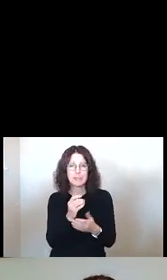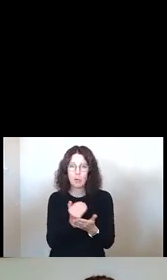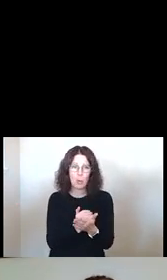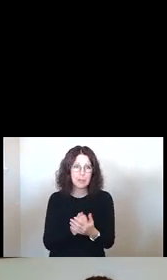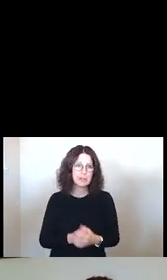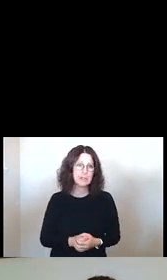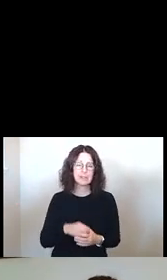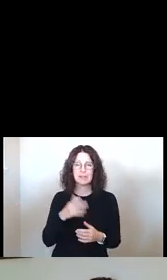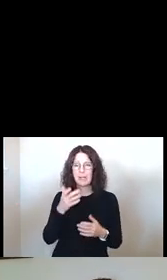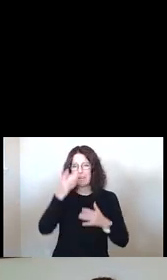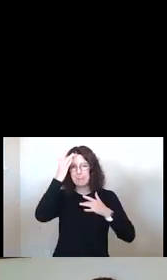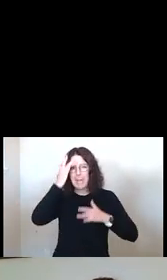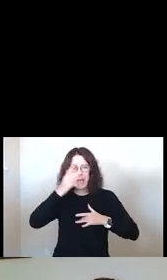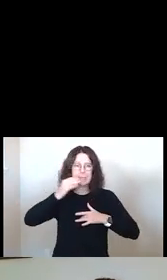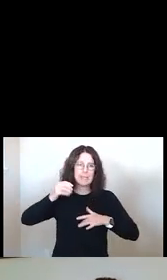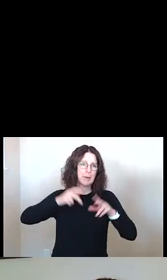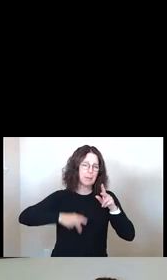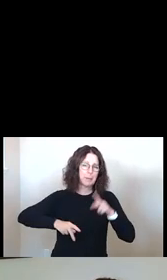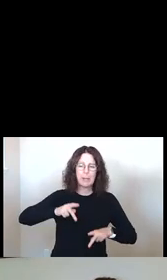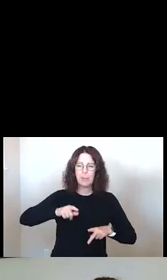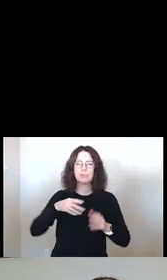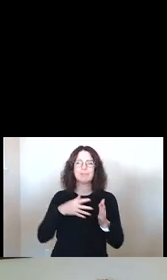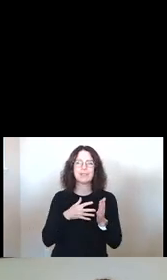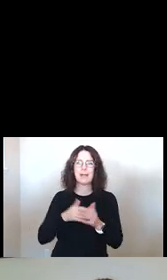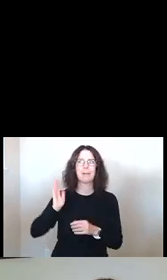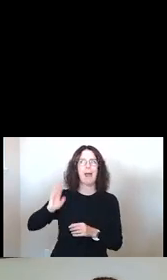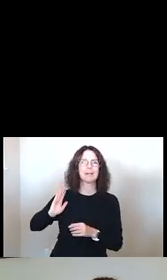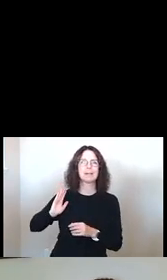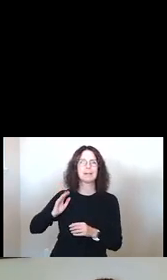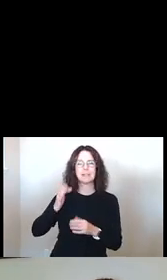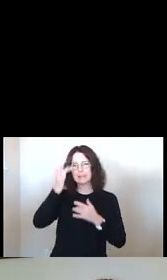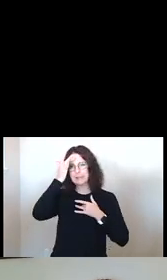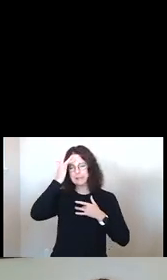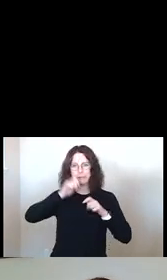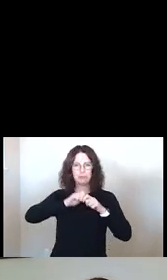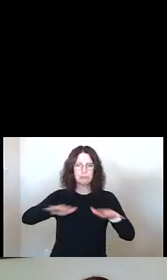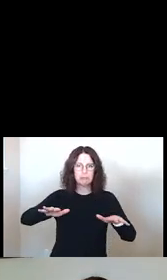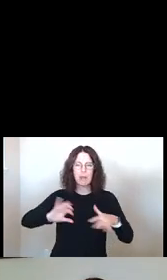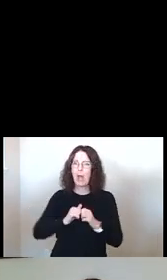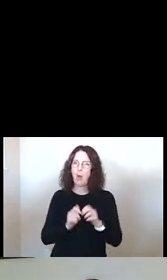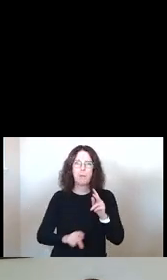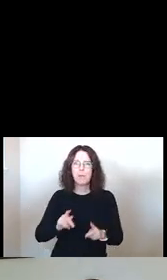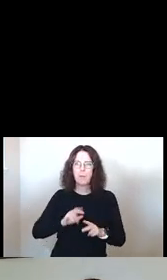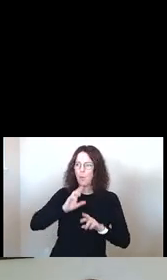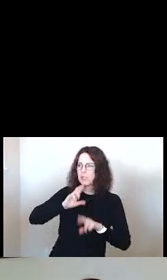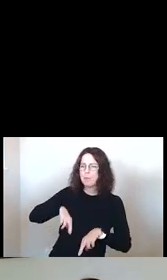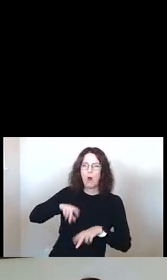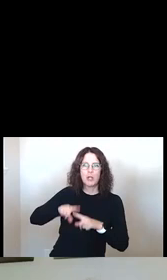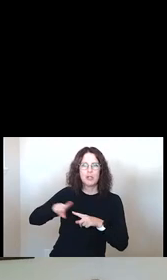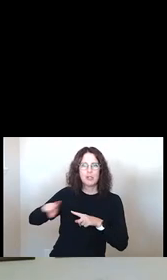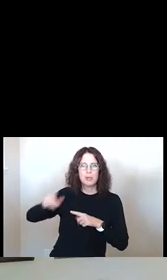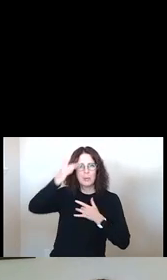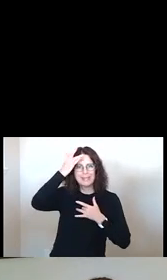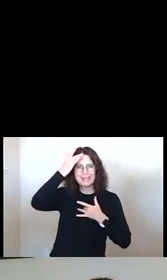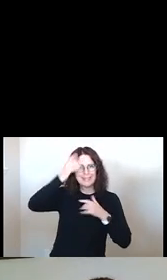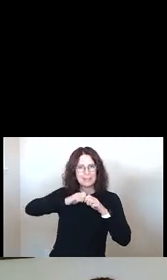you study past epidemics, how people have responded to those epidemics, what caused them. And you might